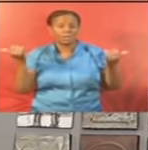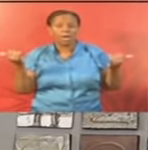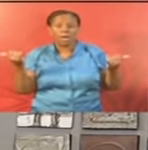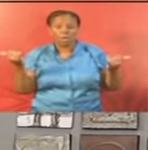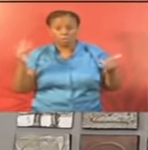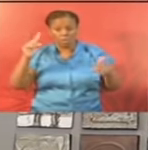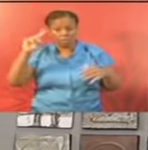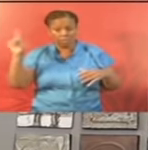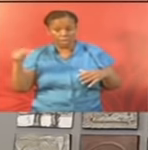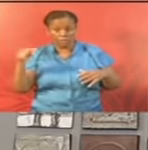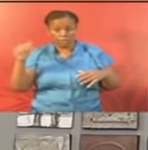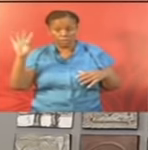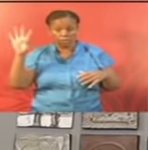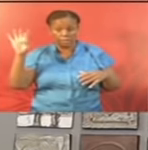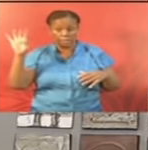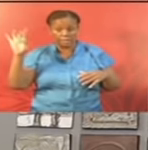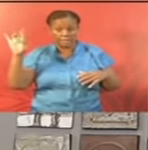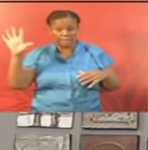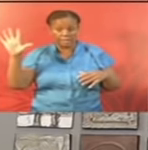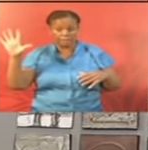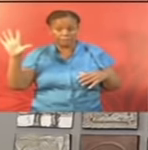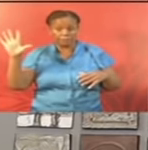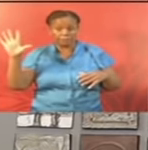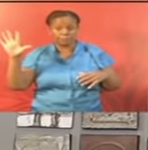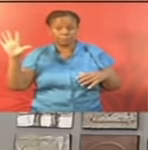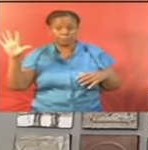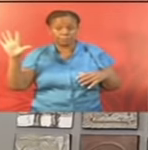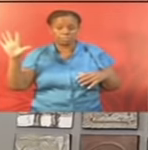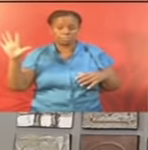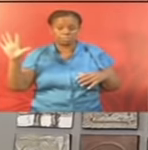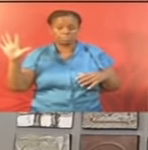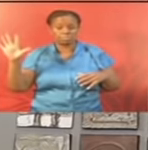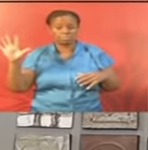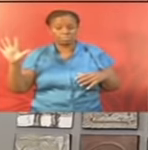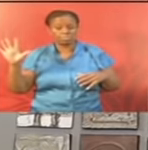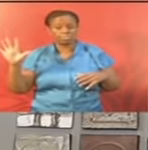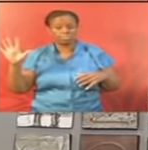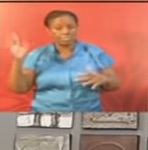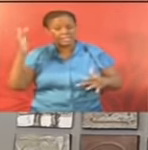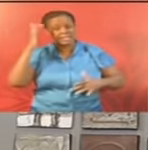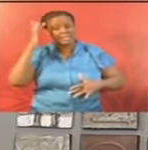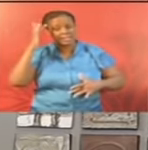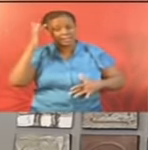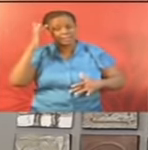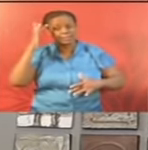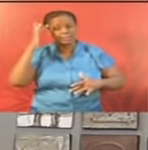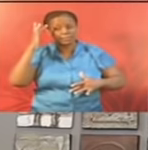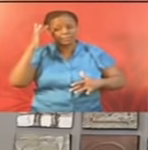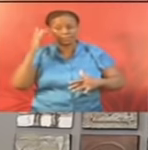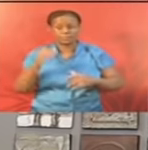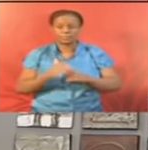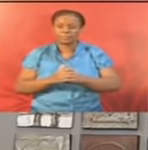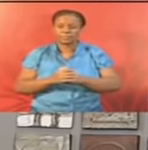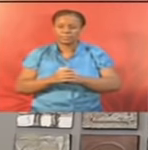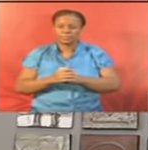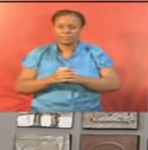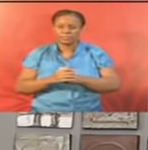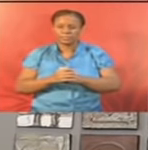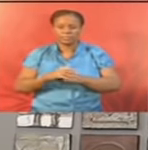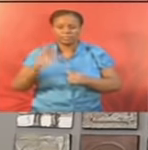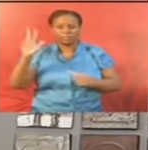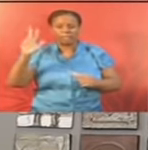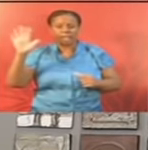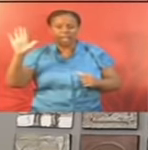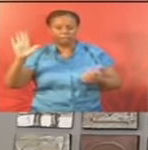1,485 active cases, and there are 35 deaths. There has been one additional death since our last update, and